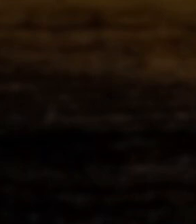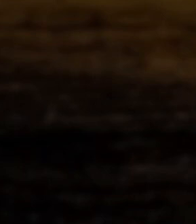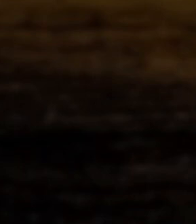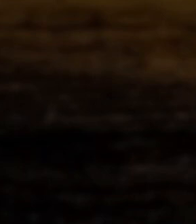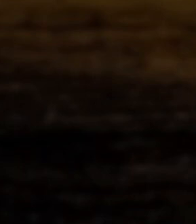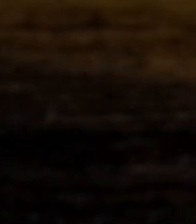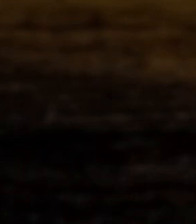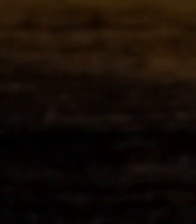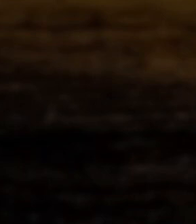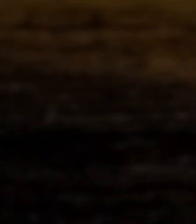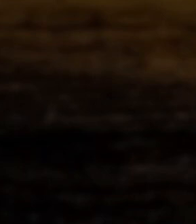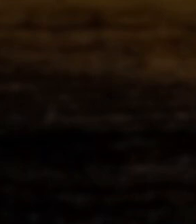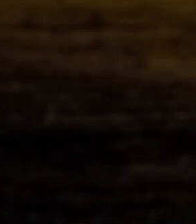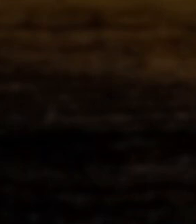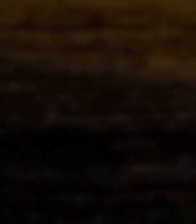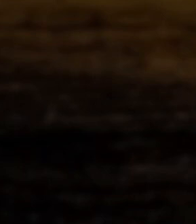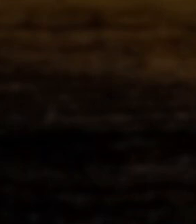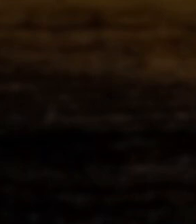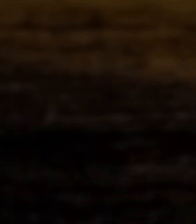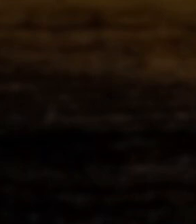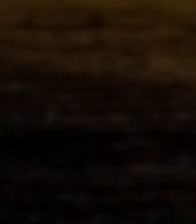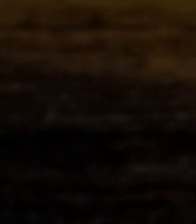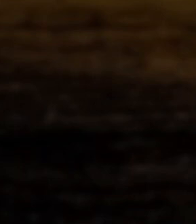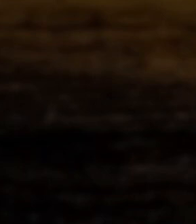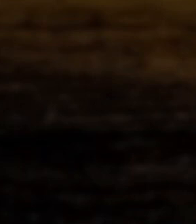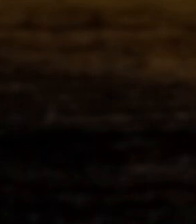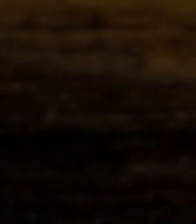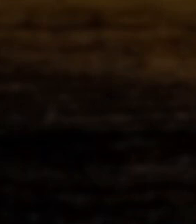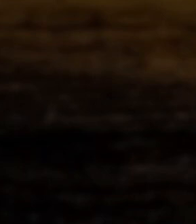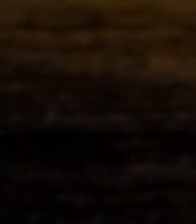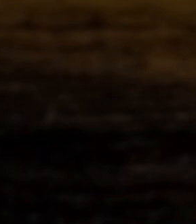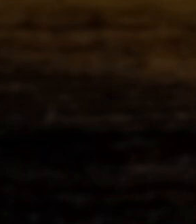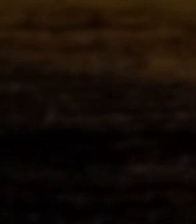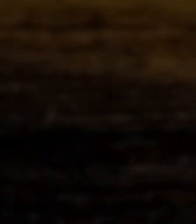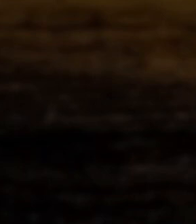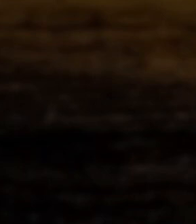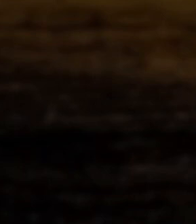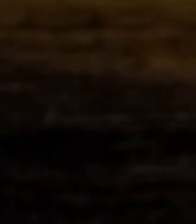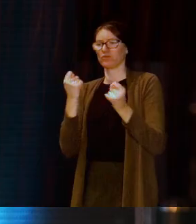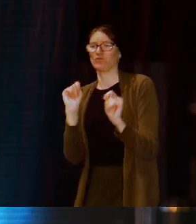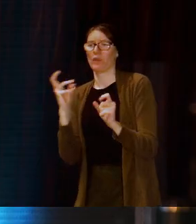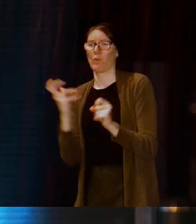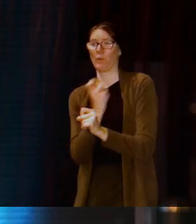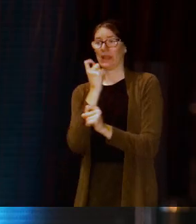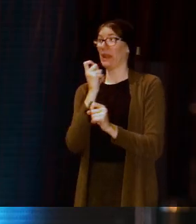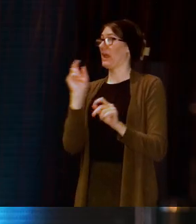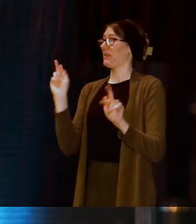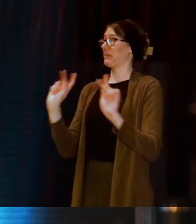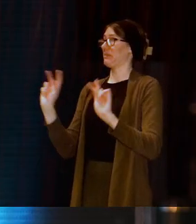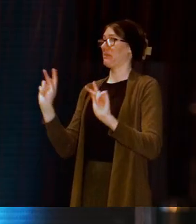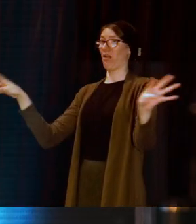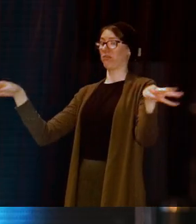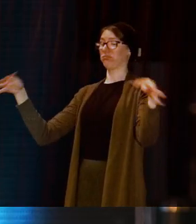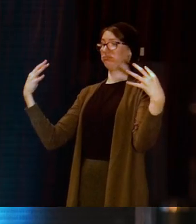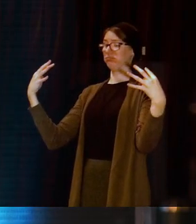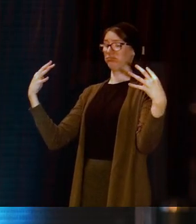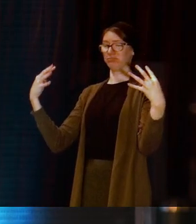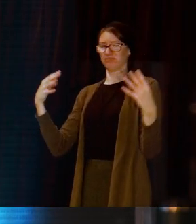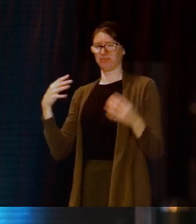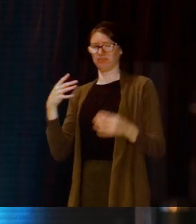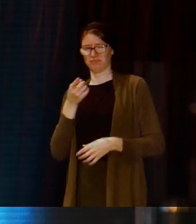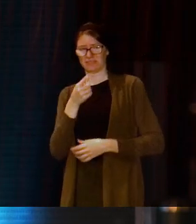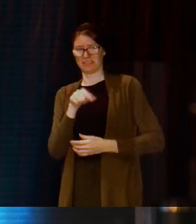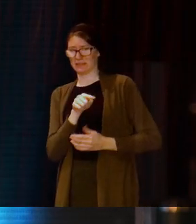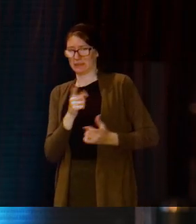Christian testimony while we're arguing about this, trying to win and beat other people down, and the lost world is looking on and they're going, what are they even